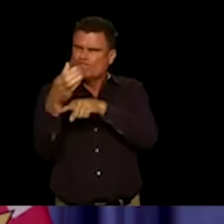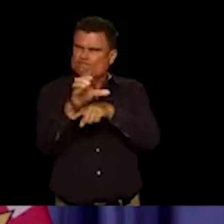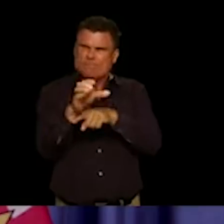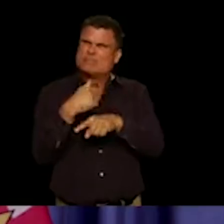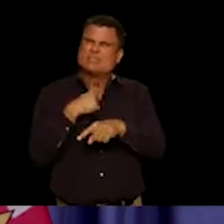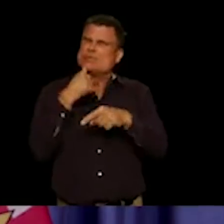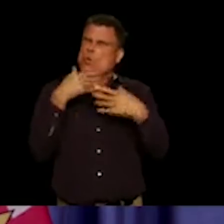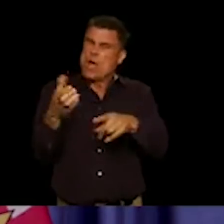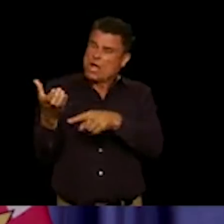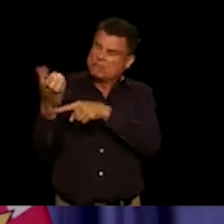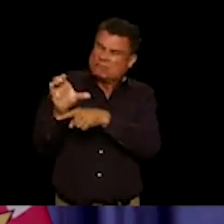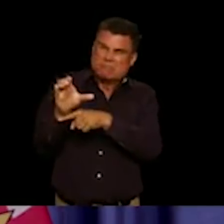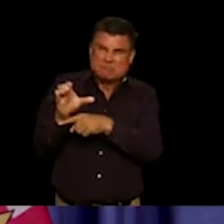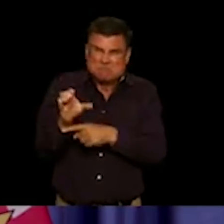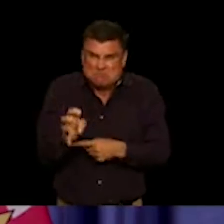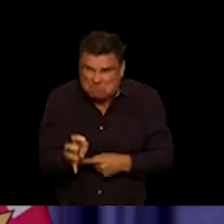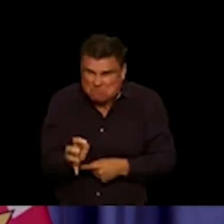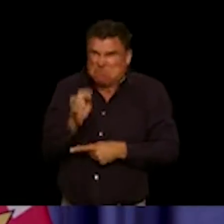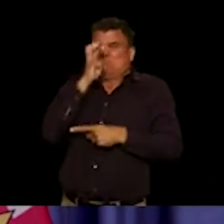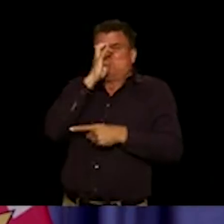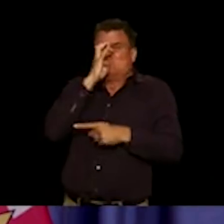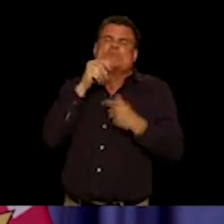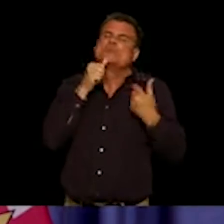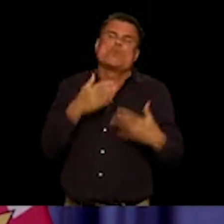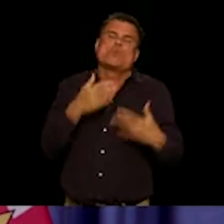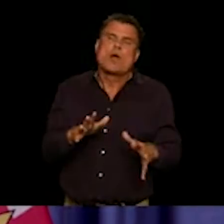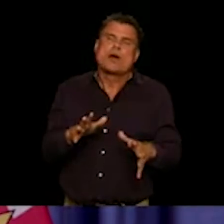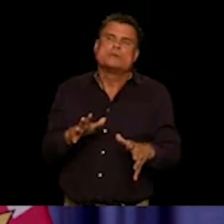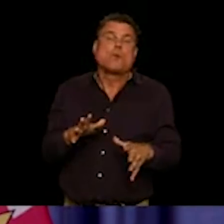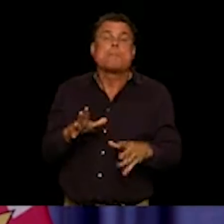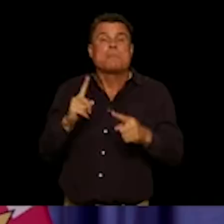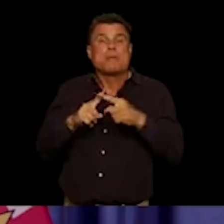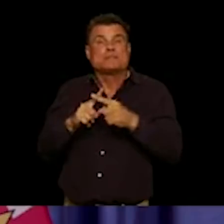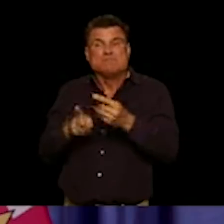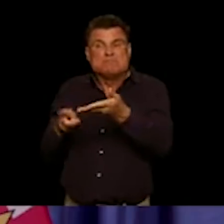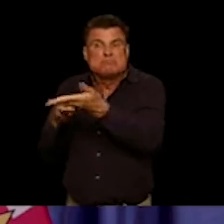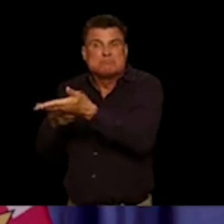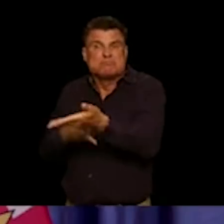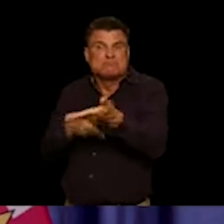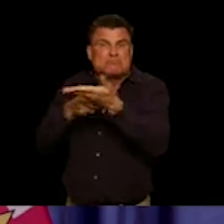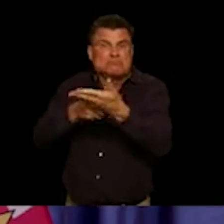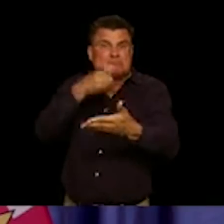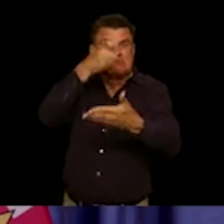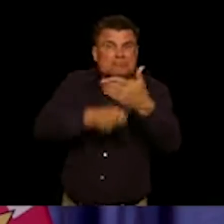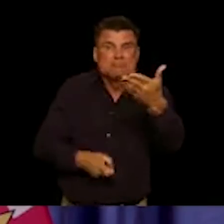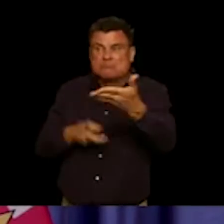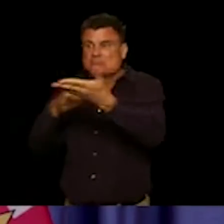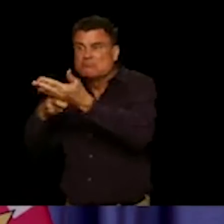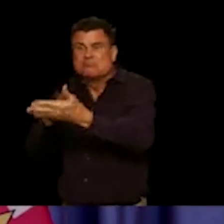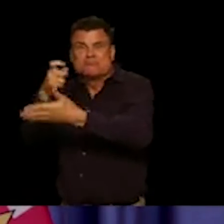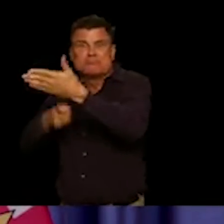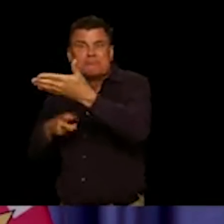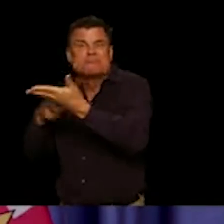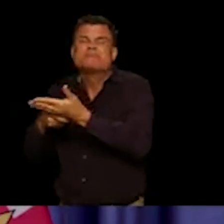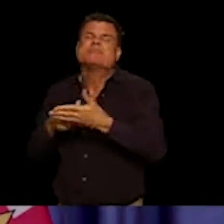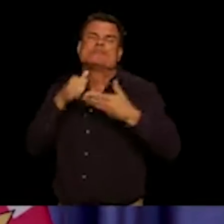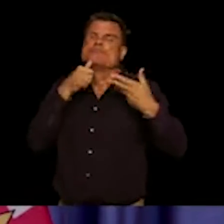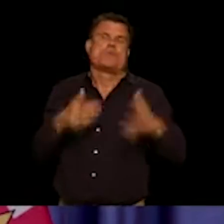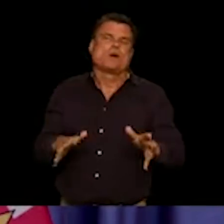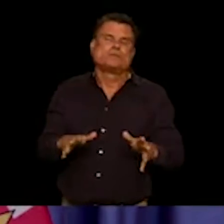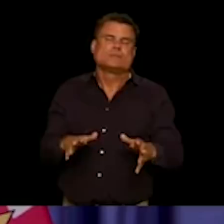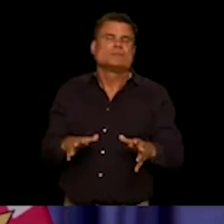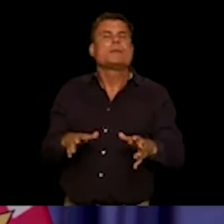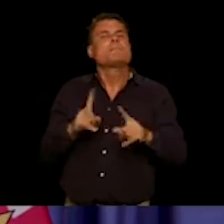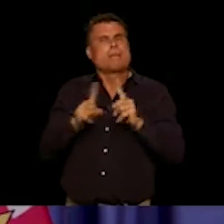We don't want to do that. We prefer the good judgment of British Columbians, but those tools are available to us, and they're